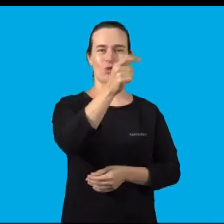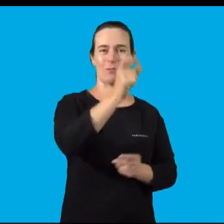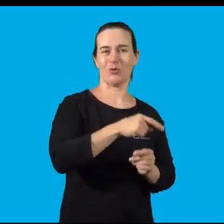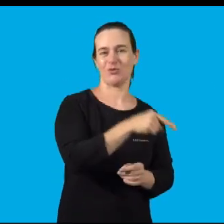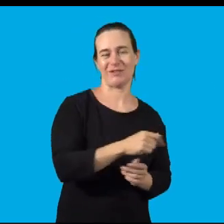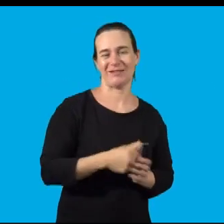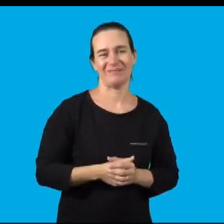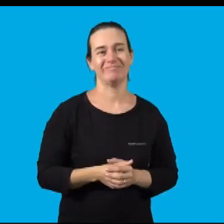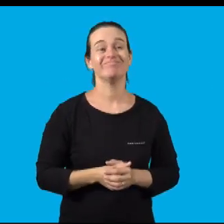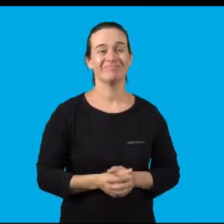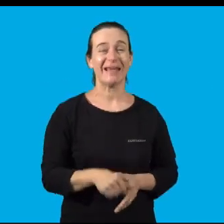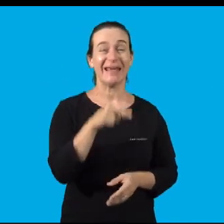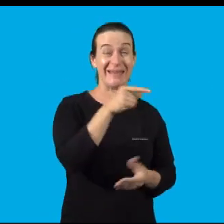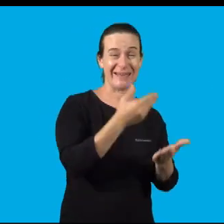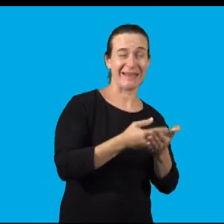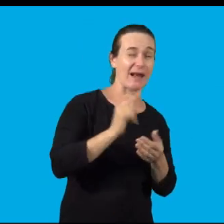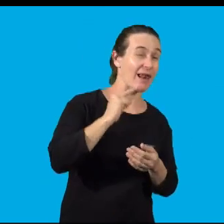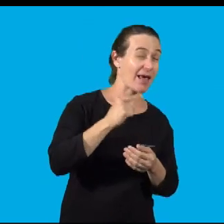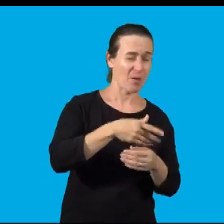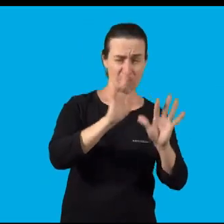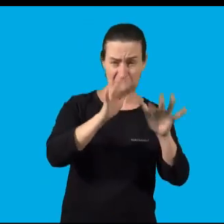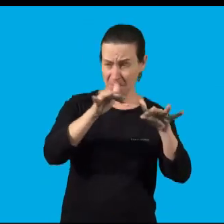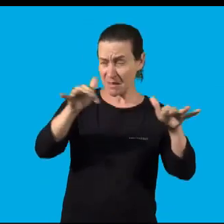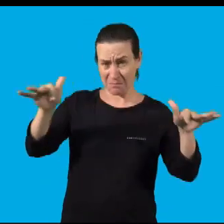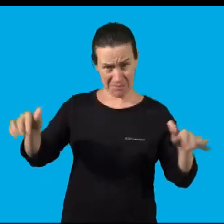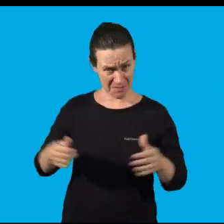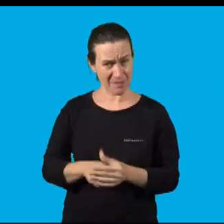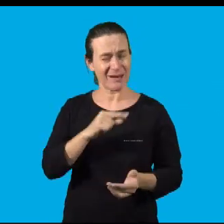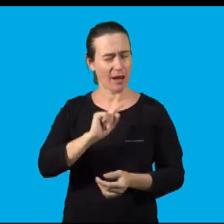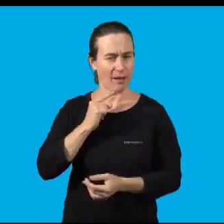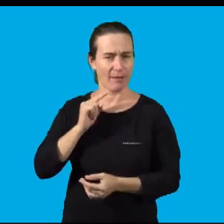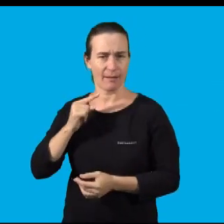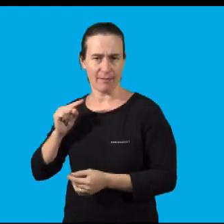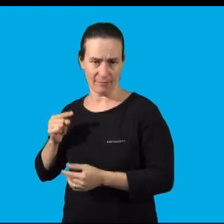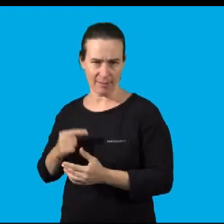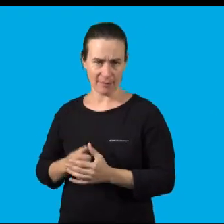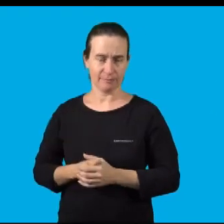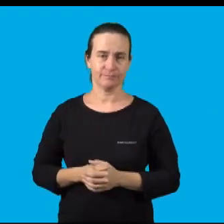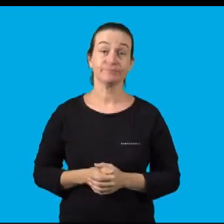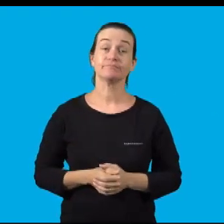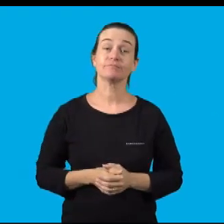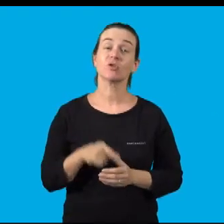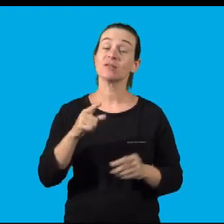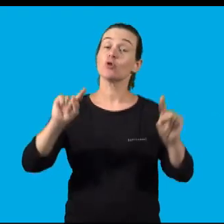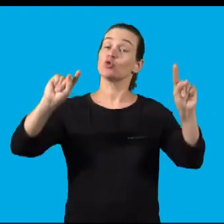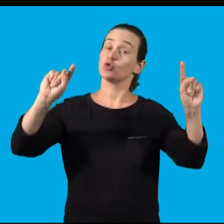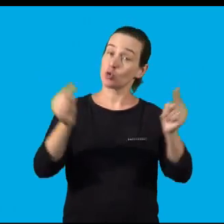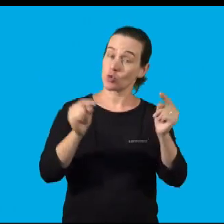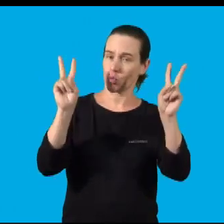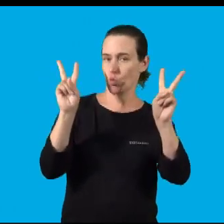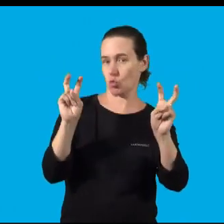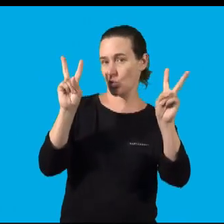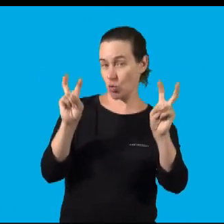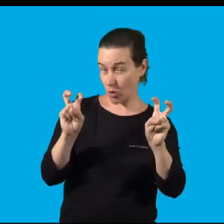who is able to deceive so many characters in the play. So please take note that we've used a short